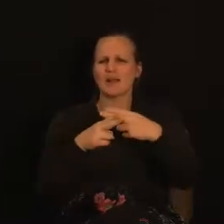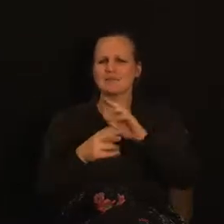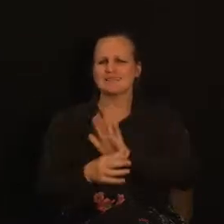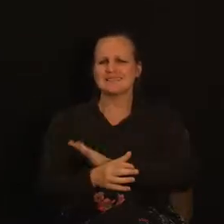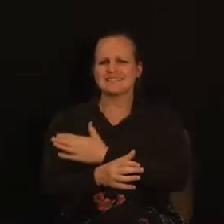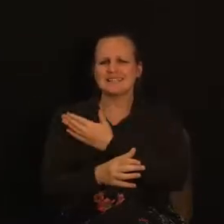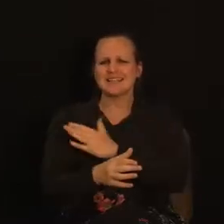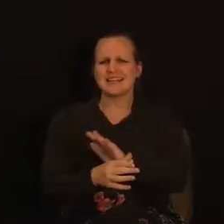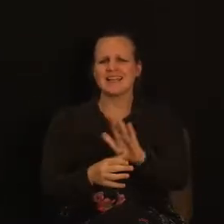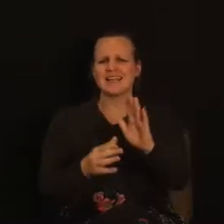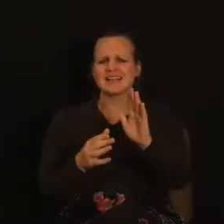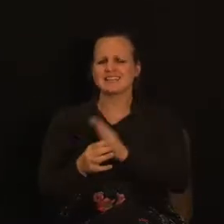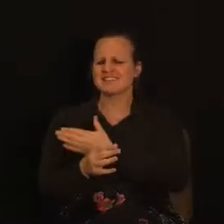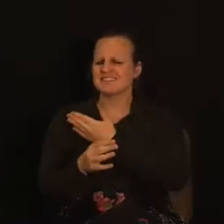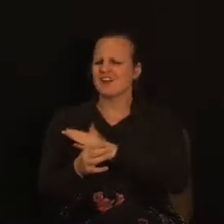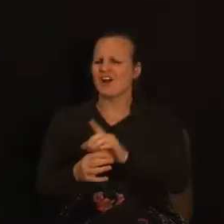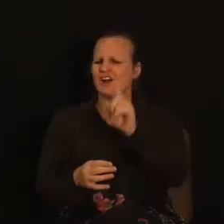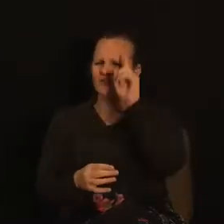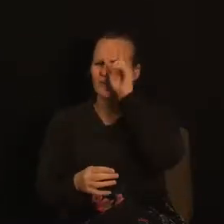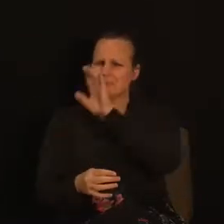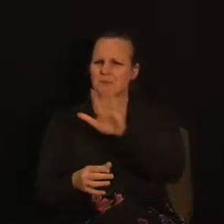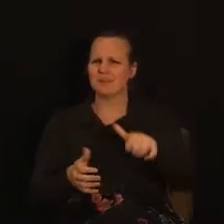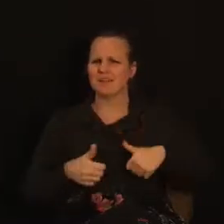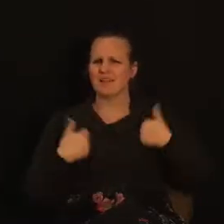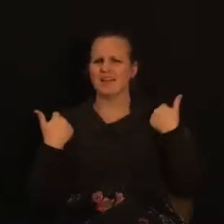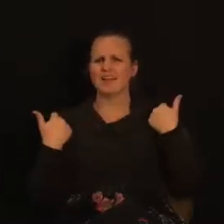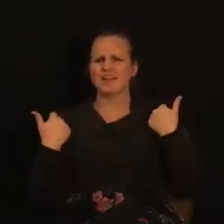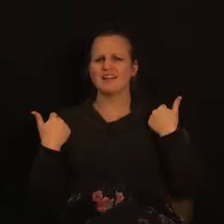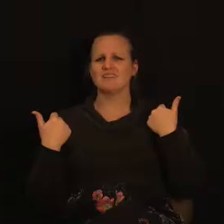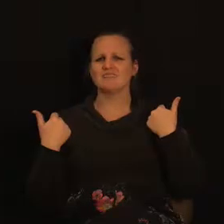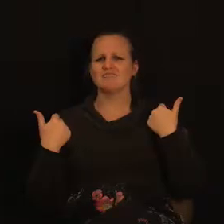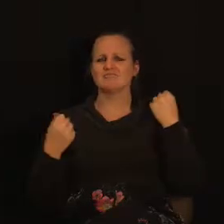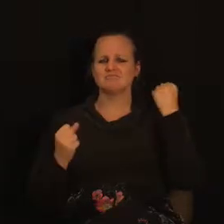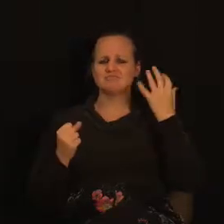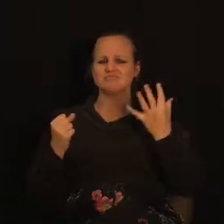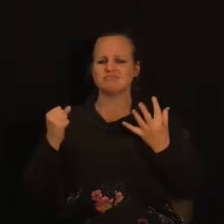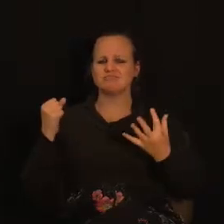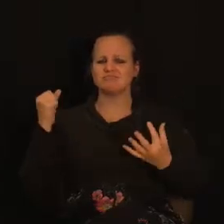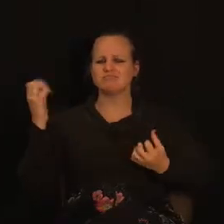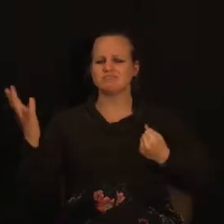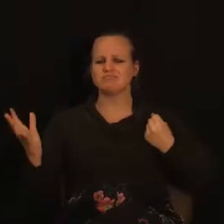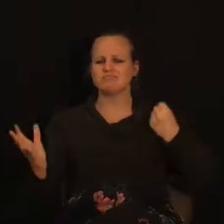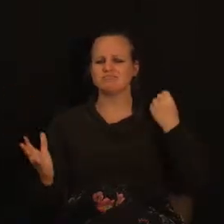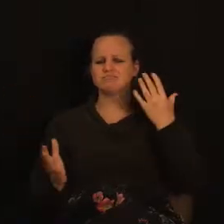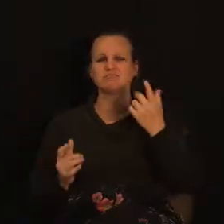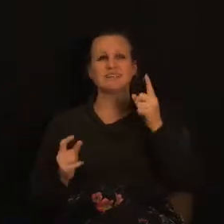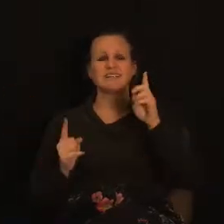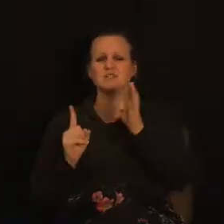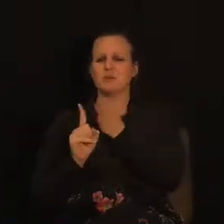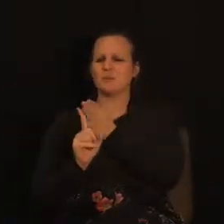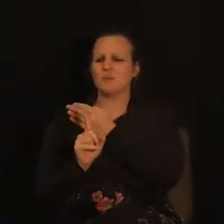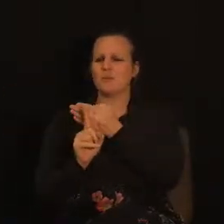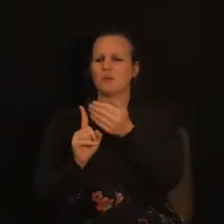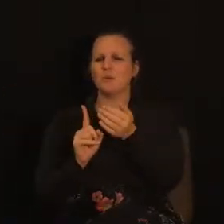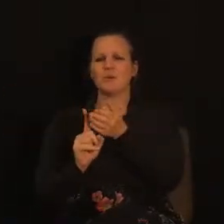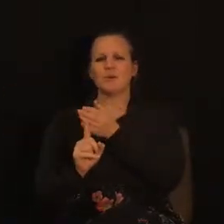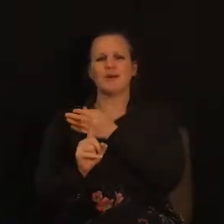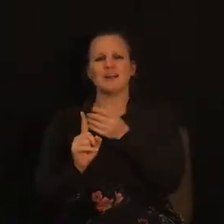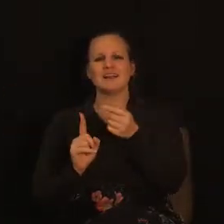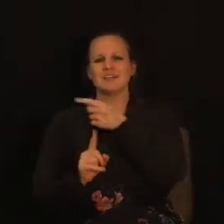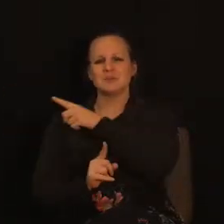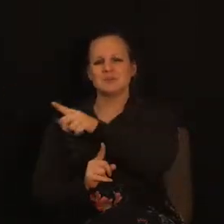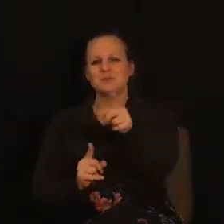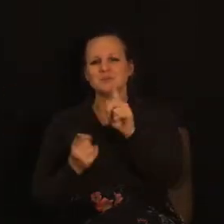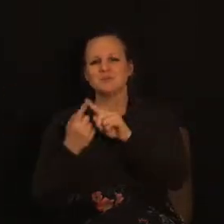life and he is wooing you to himself. He is so good and he is so faithful and you